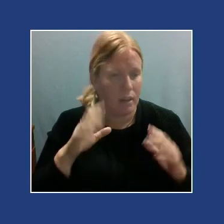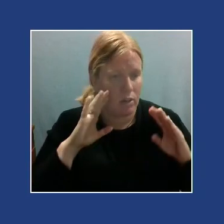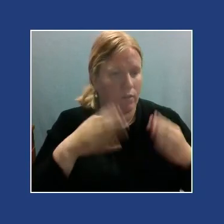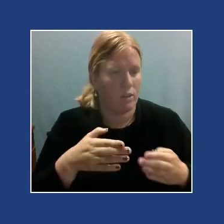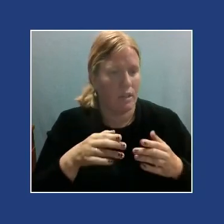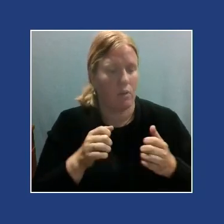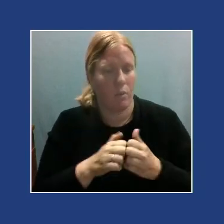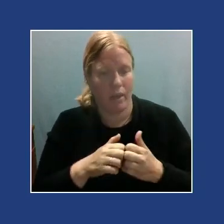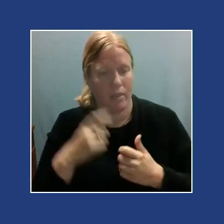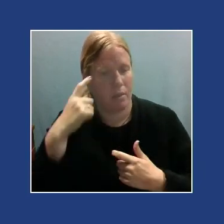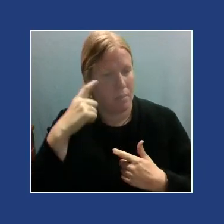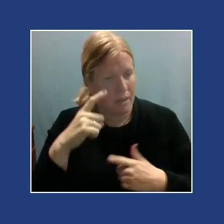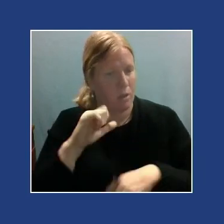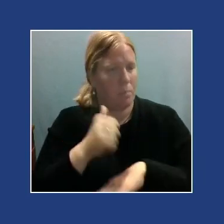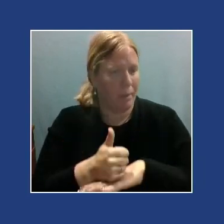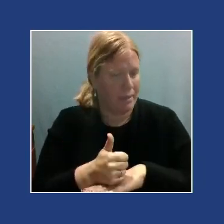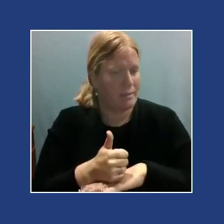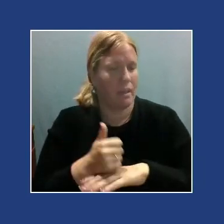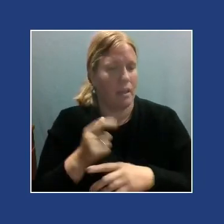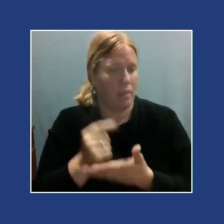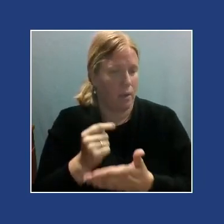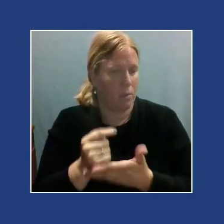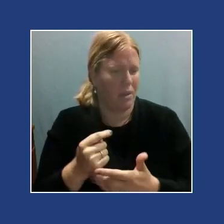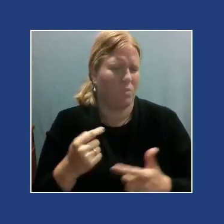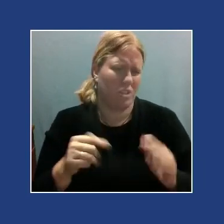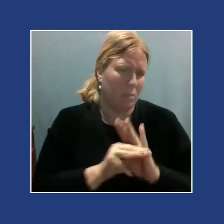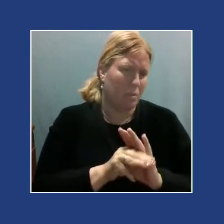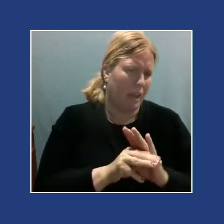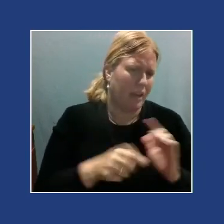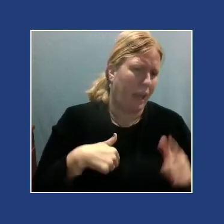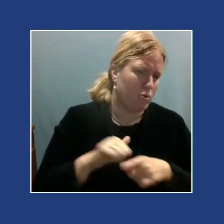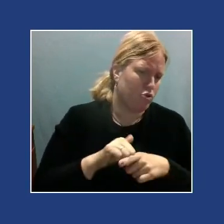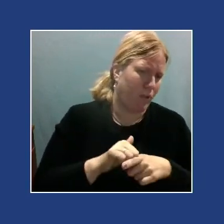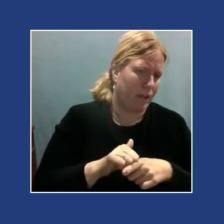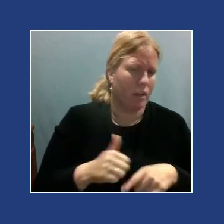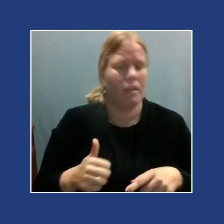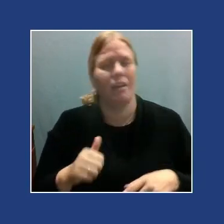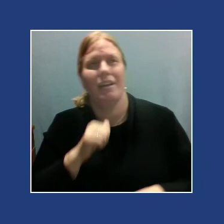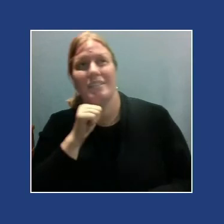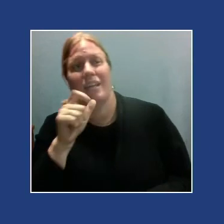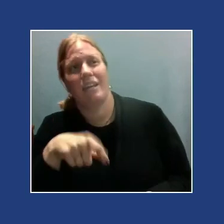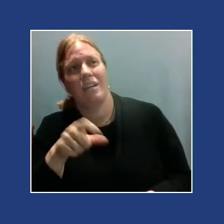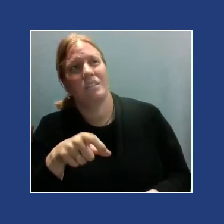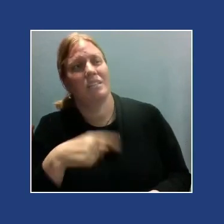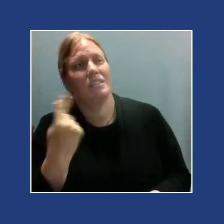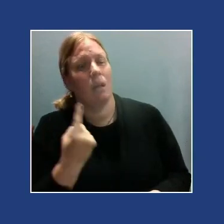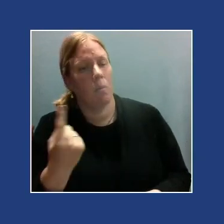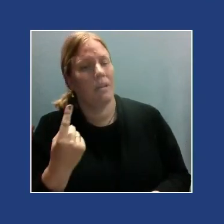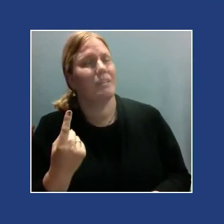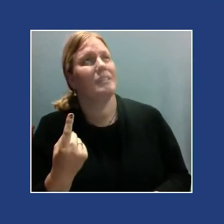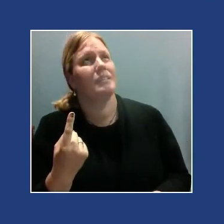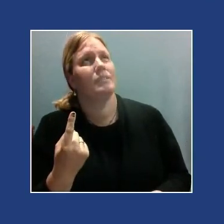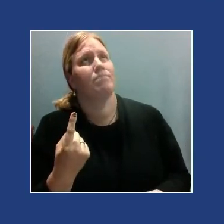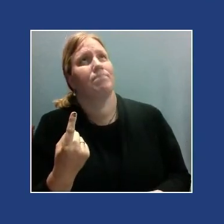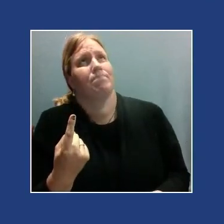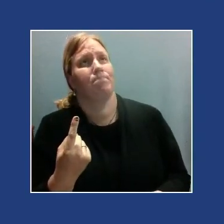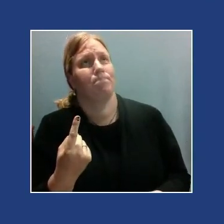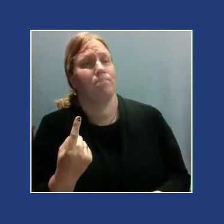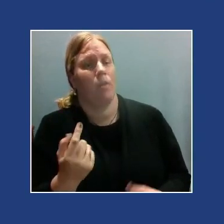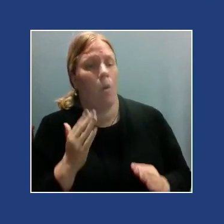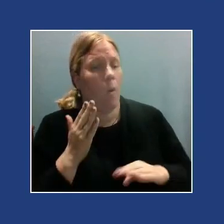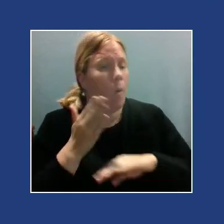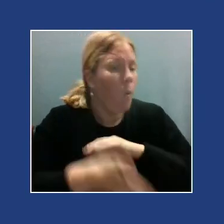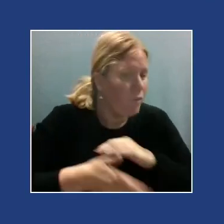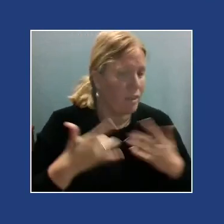for BPD, which is a modality I was trained in. So I think it's not necessarily that someone is being overly